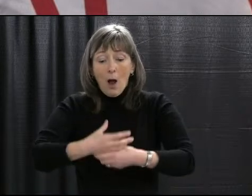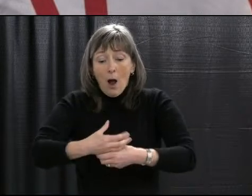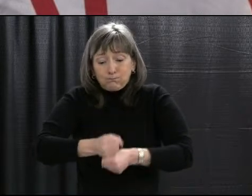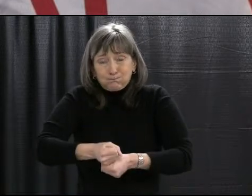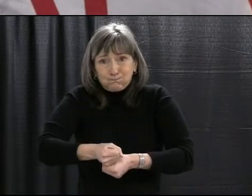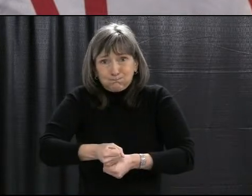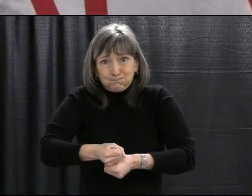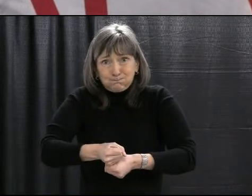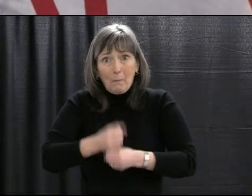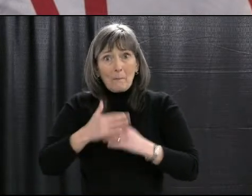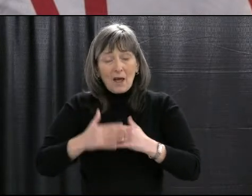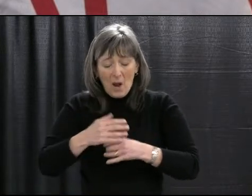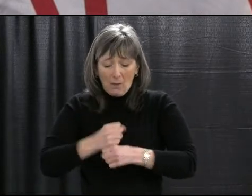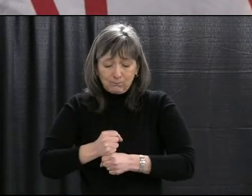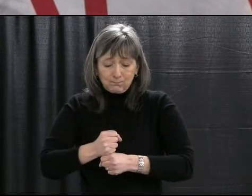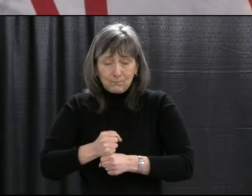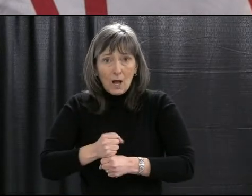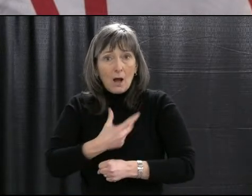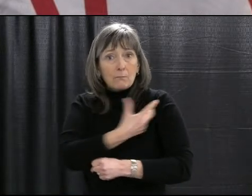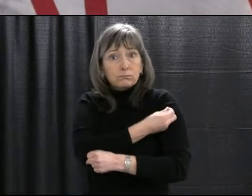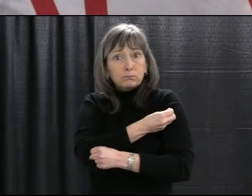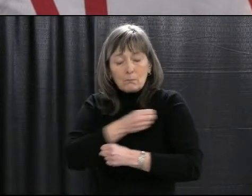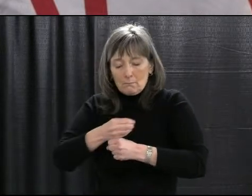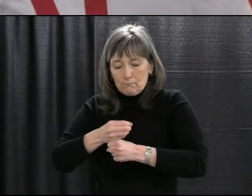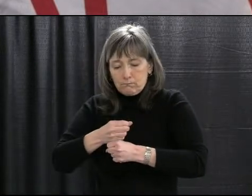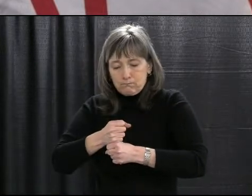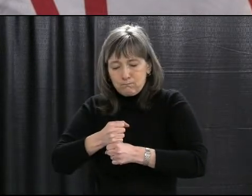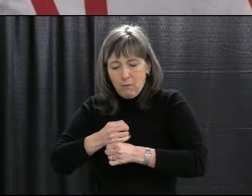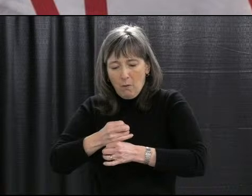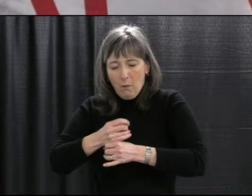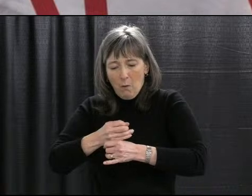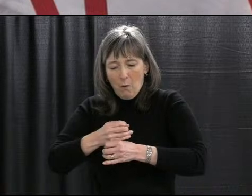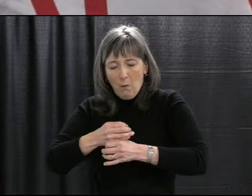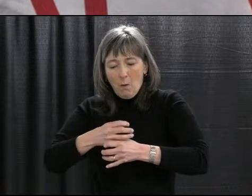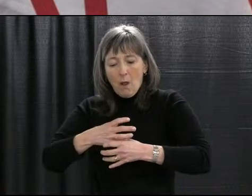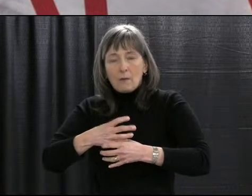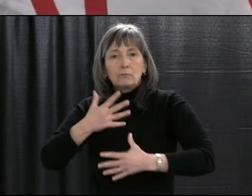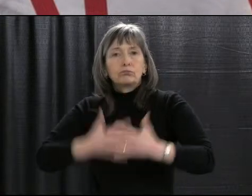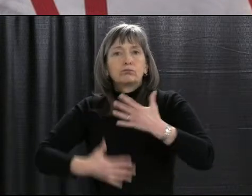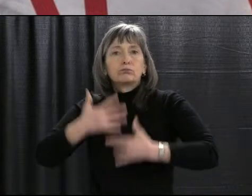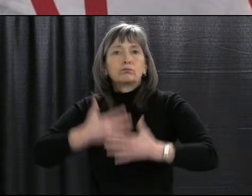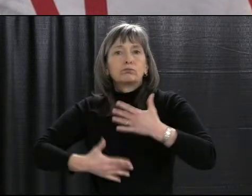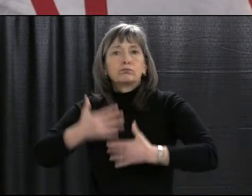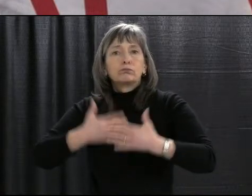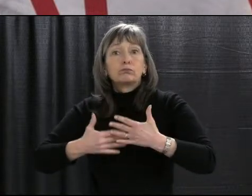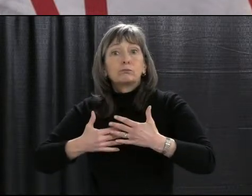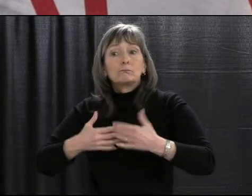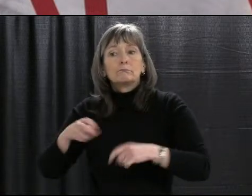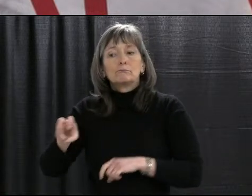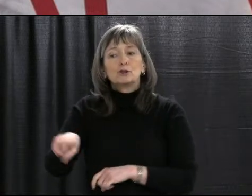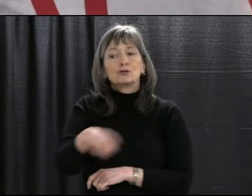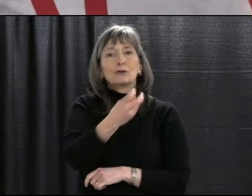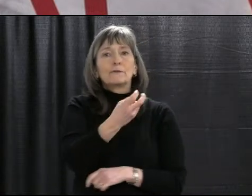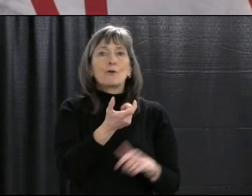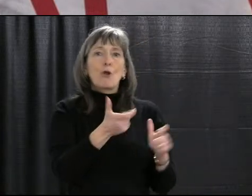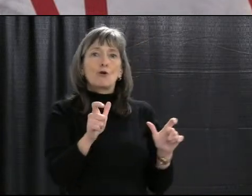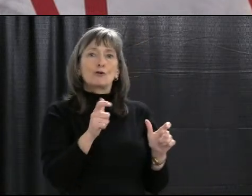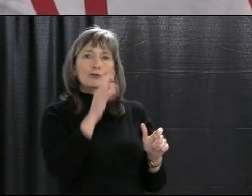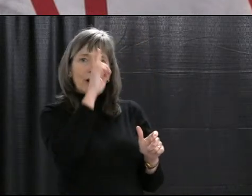that that patient could be transferred to a larger hospital about an hour and a half away and then